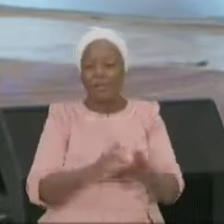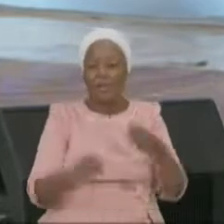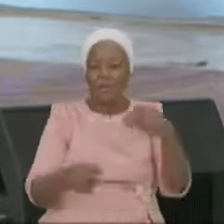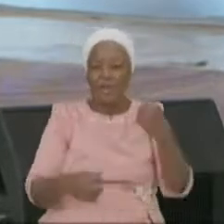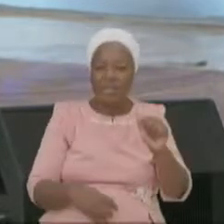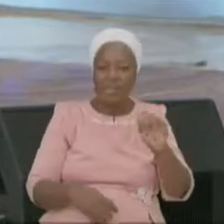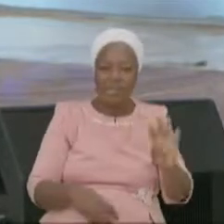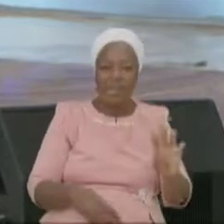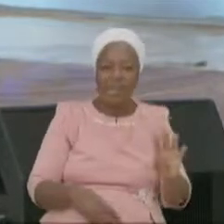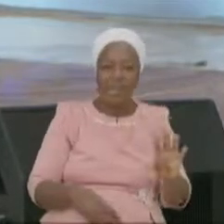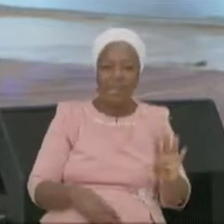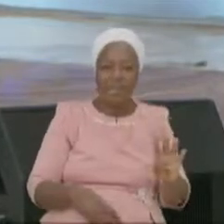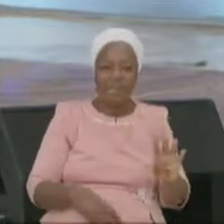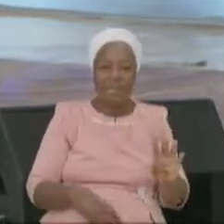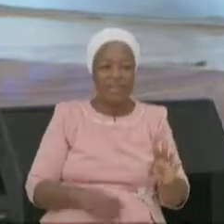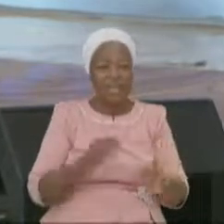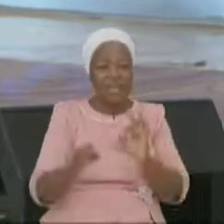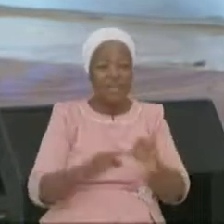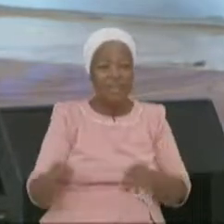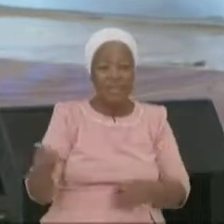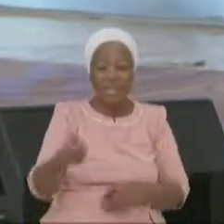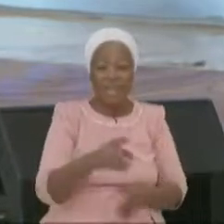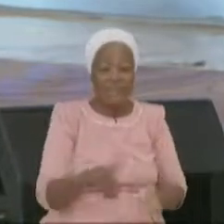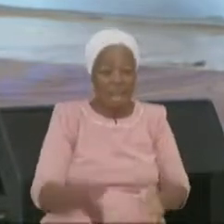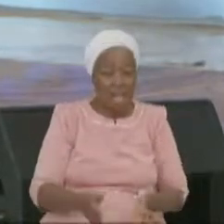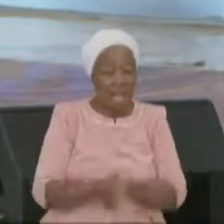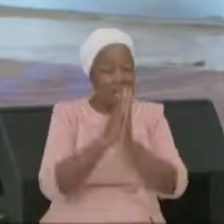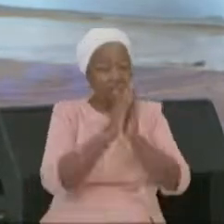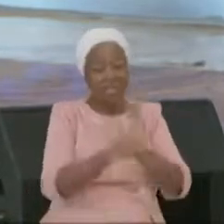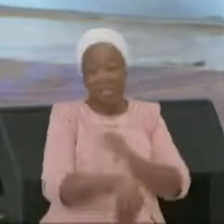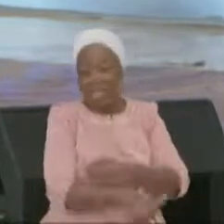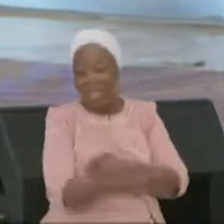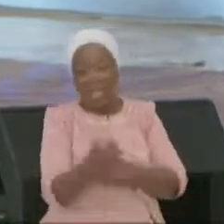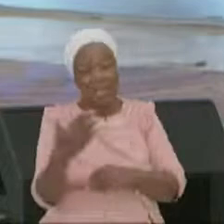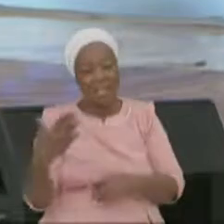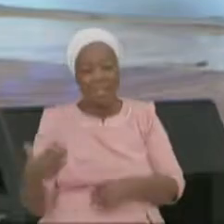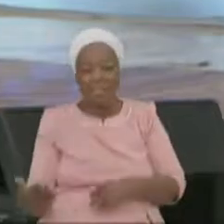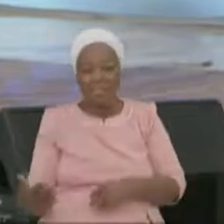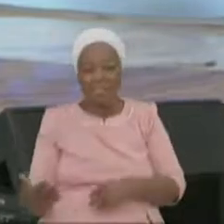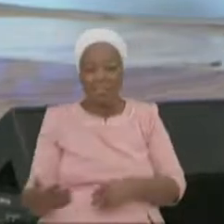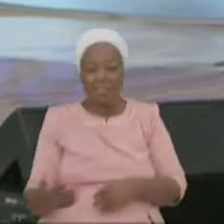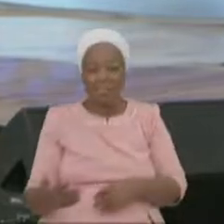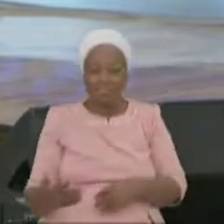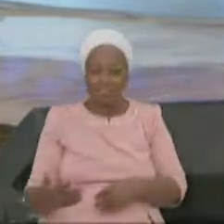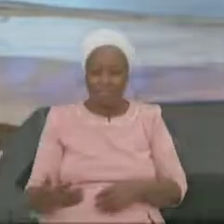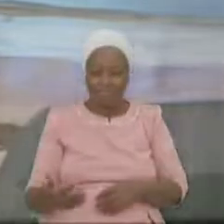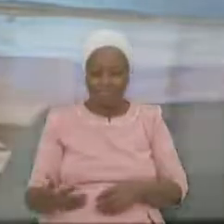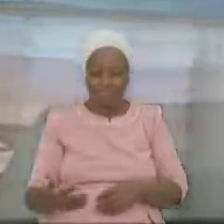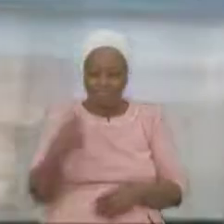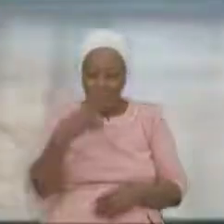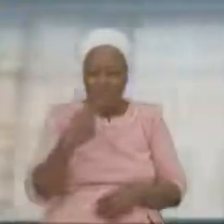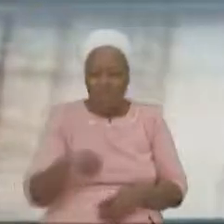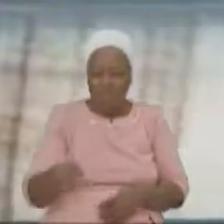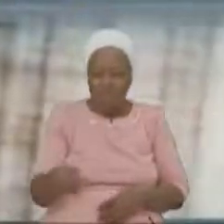14, if ye ask anything, who are the ye?